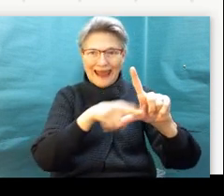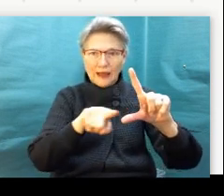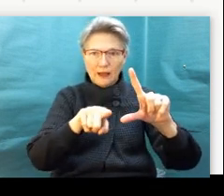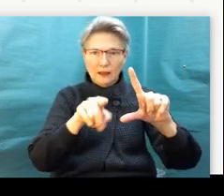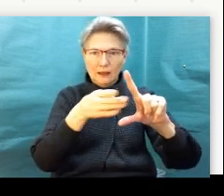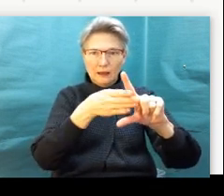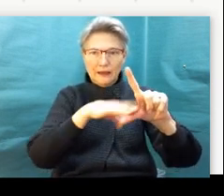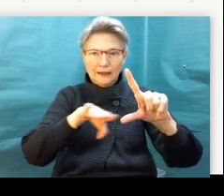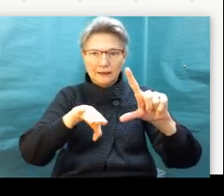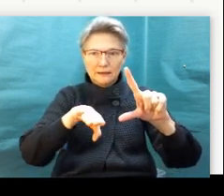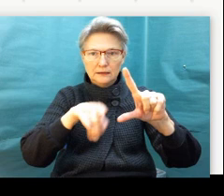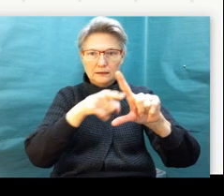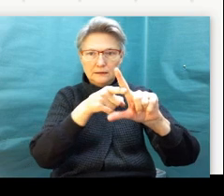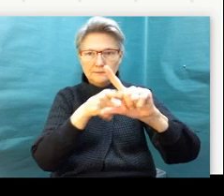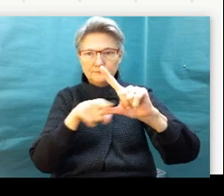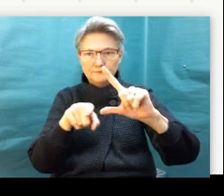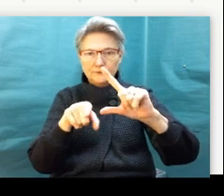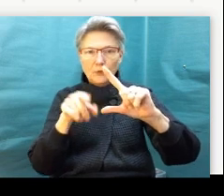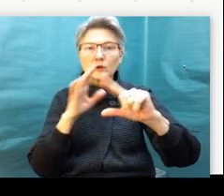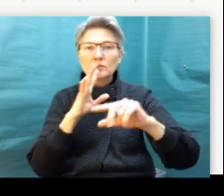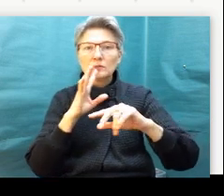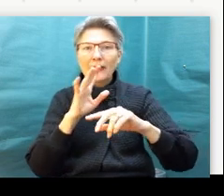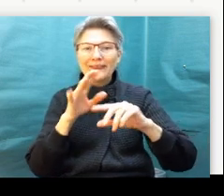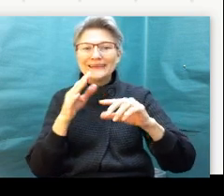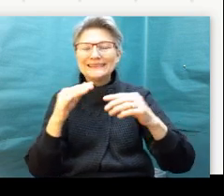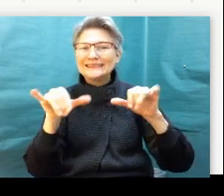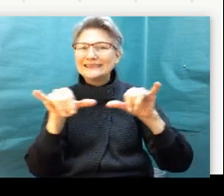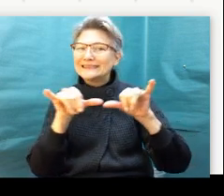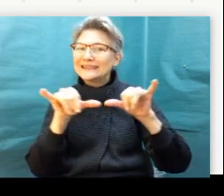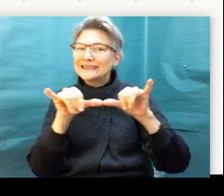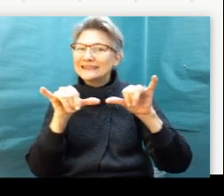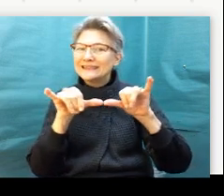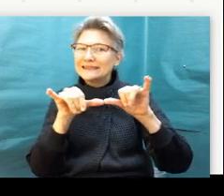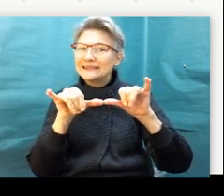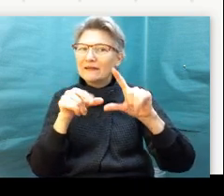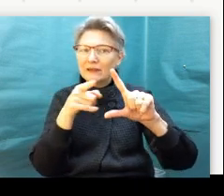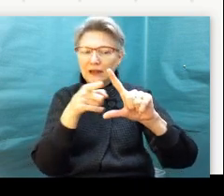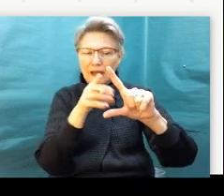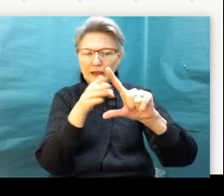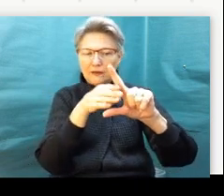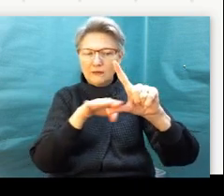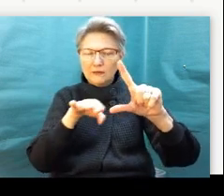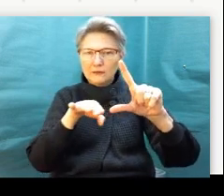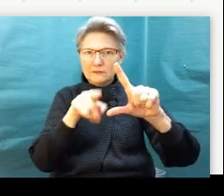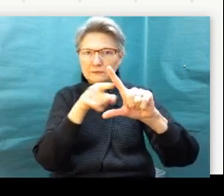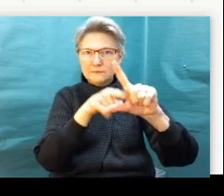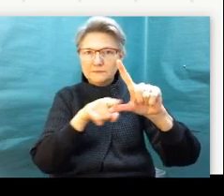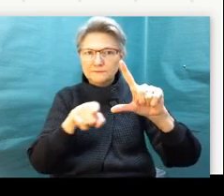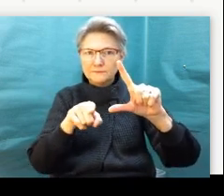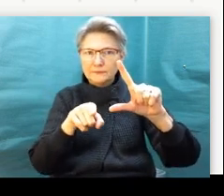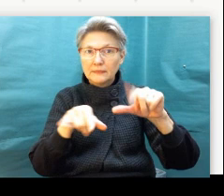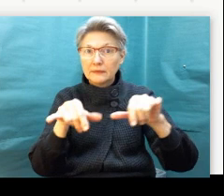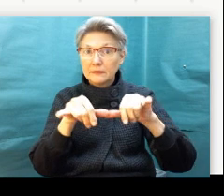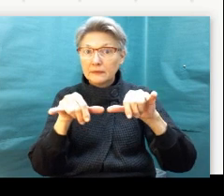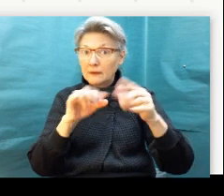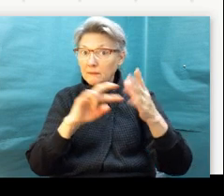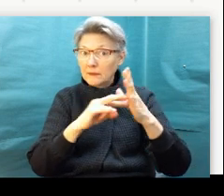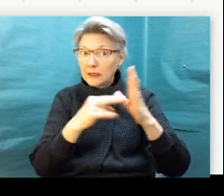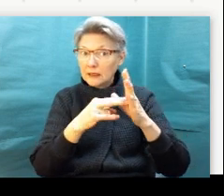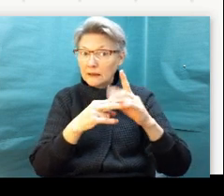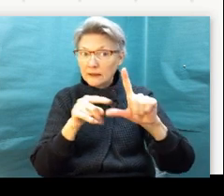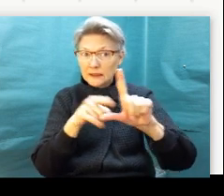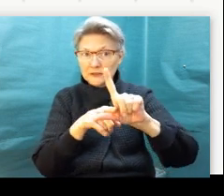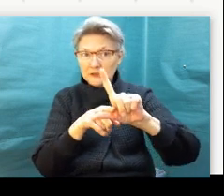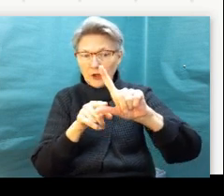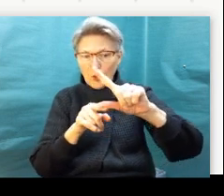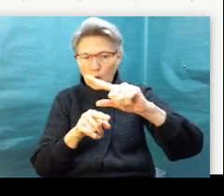So now we're going to talk about the size of the angle. And the size meaning this here,